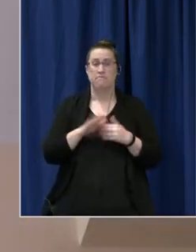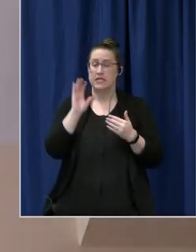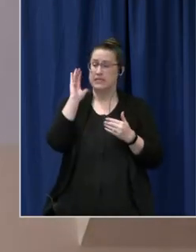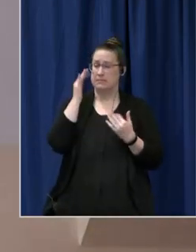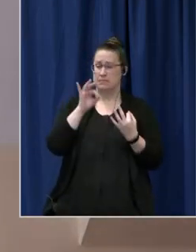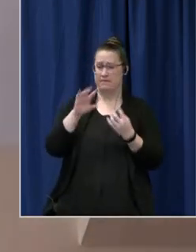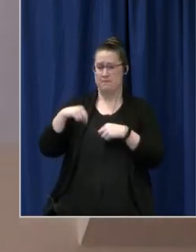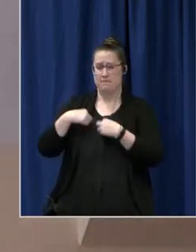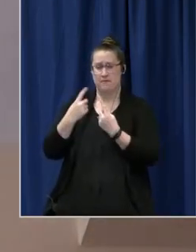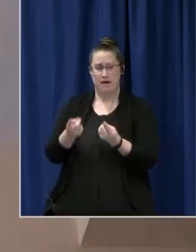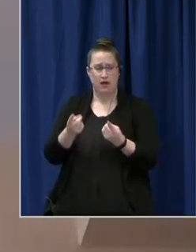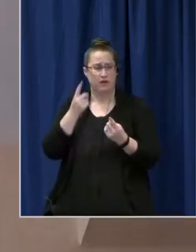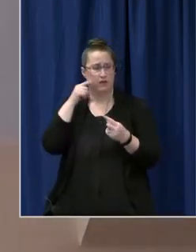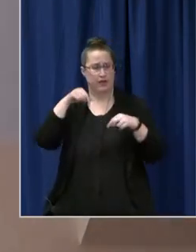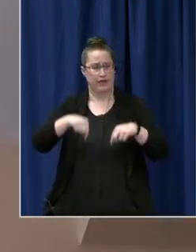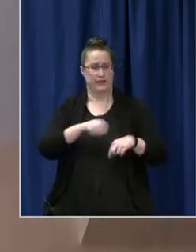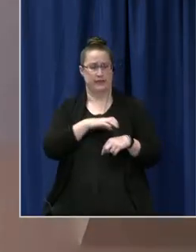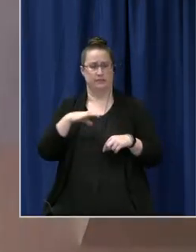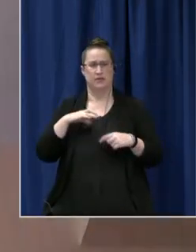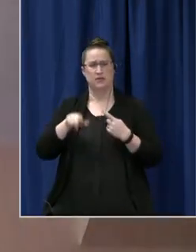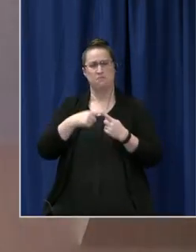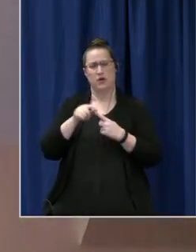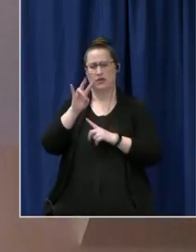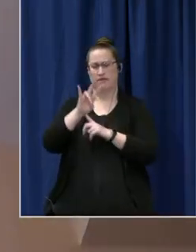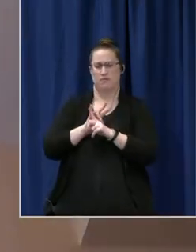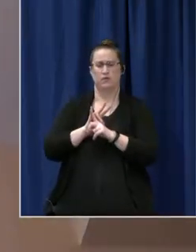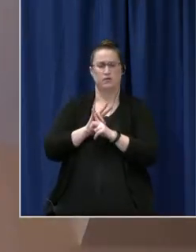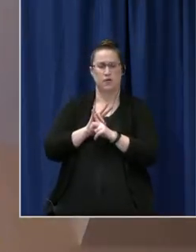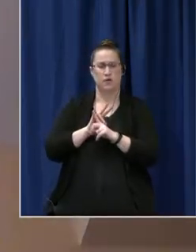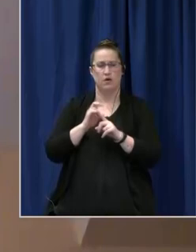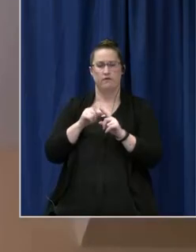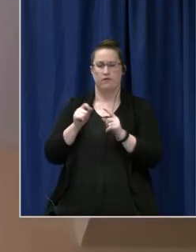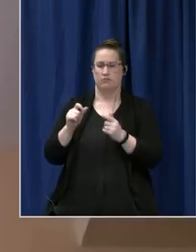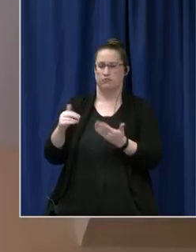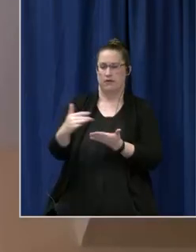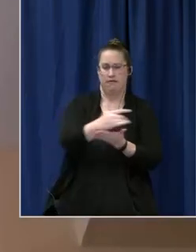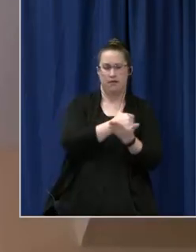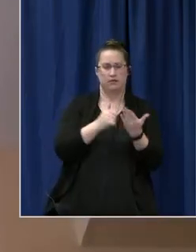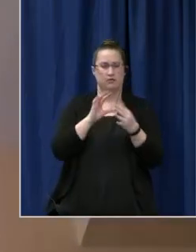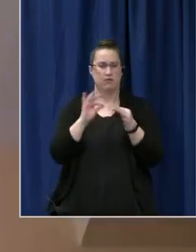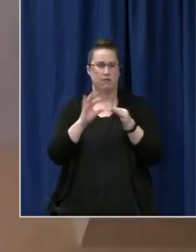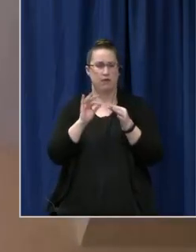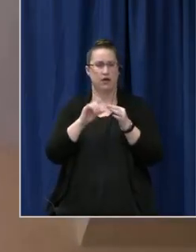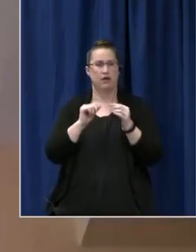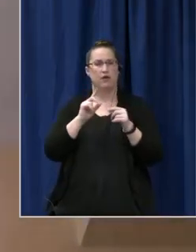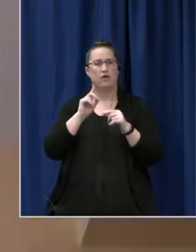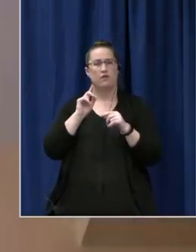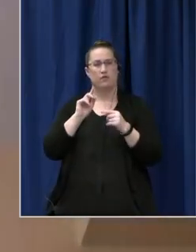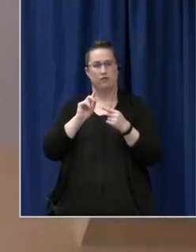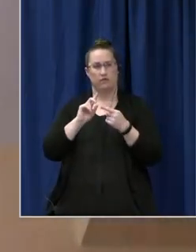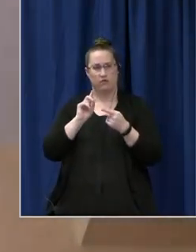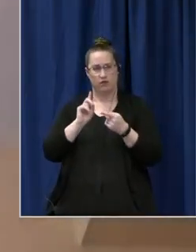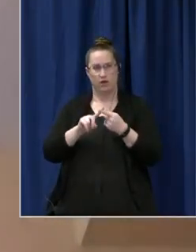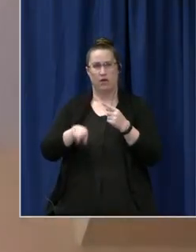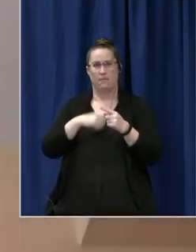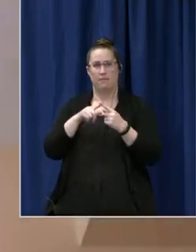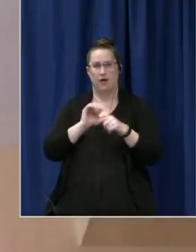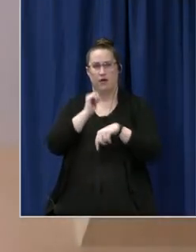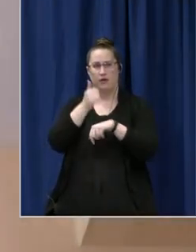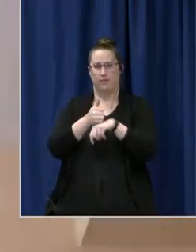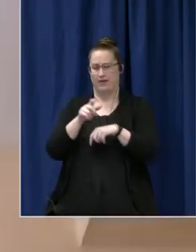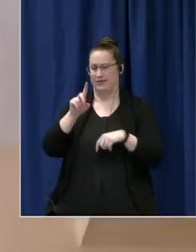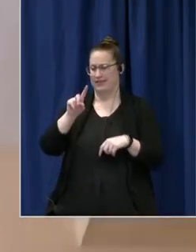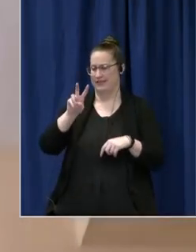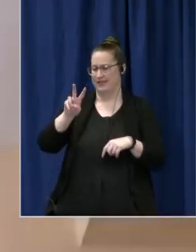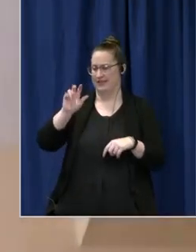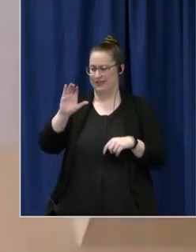feedback presented to this very committee about 7 months ago, when comments from an implementing DVC user were presented. As I understand it, FEMA